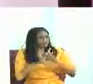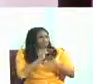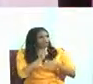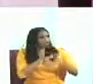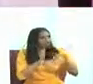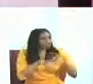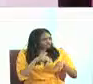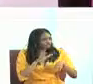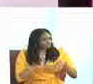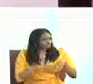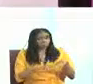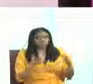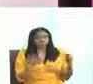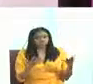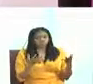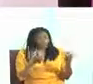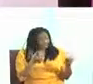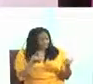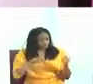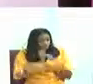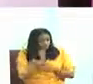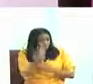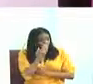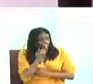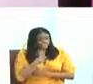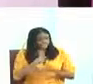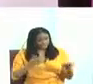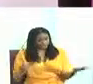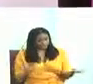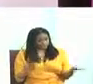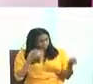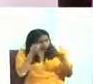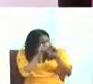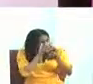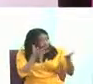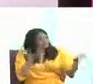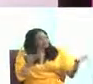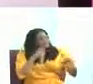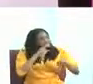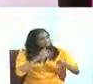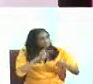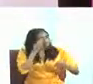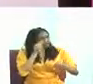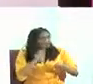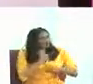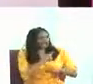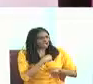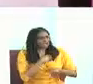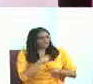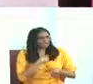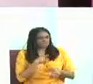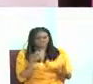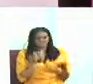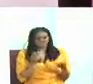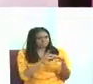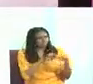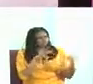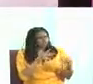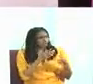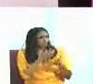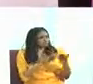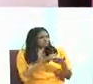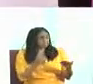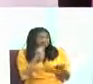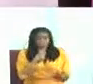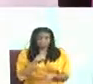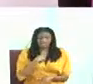morning to tell you it's time for all of us to get uncomfortable. Amen. It's time for us to take off some stuff. Amen. For me, it was my